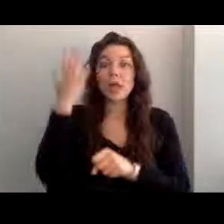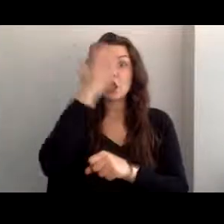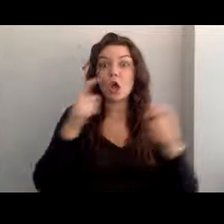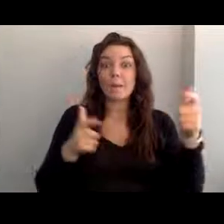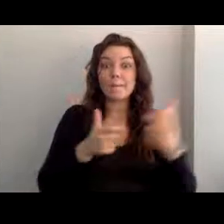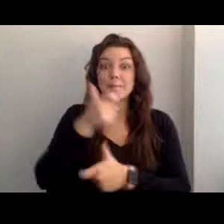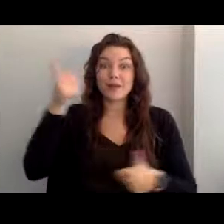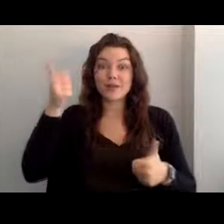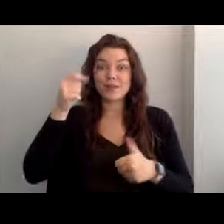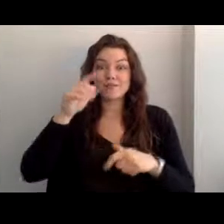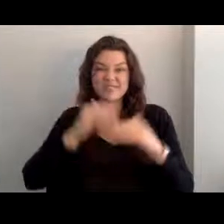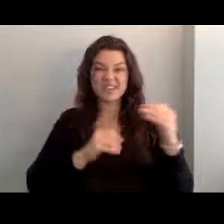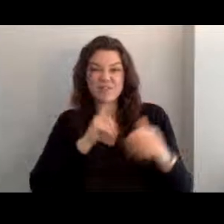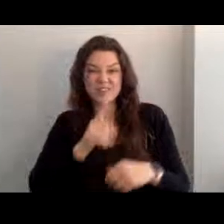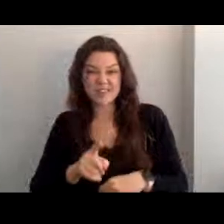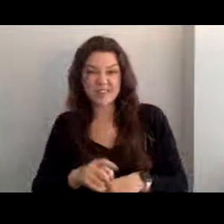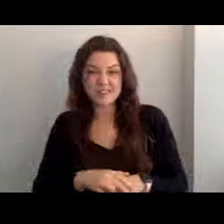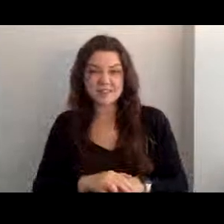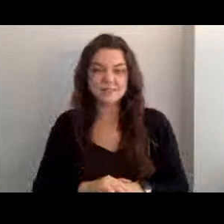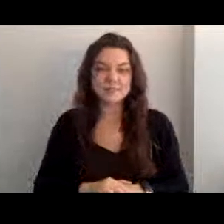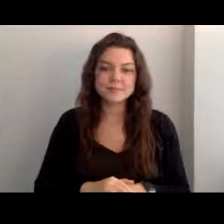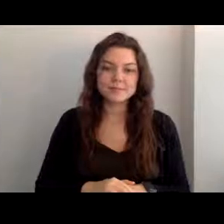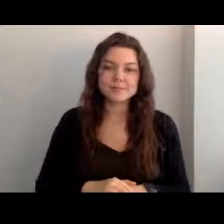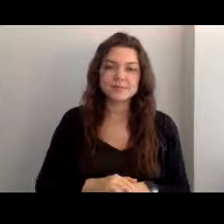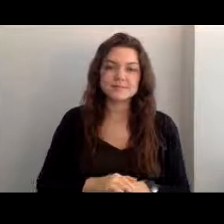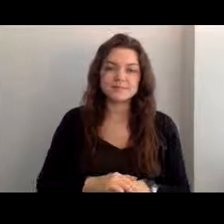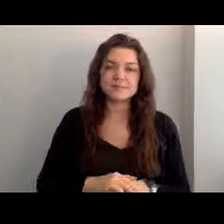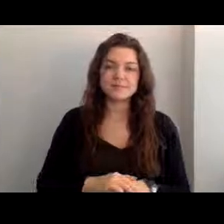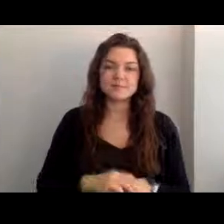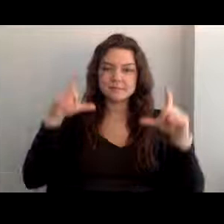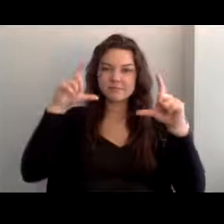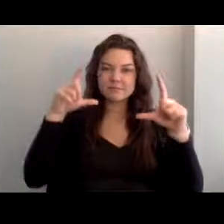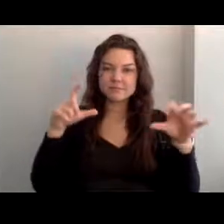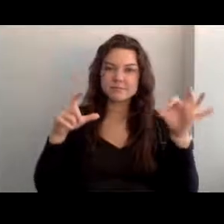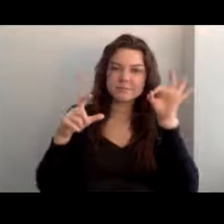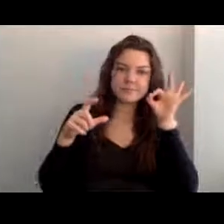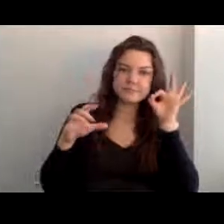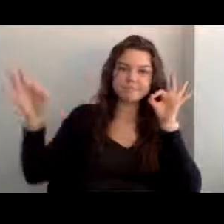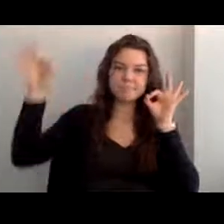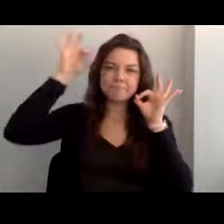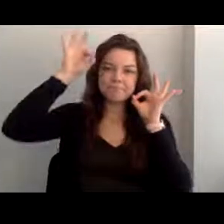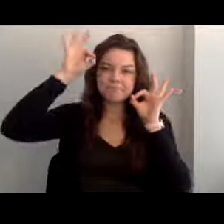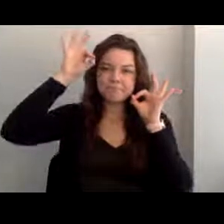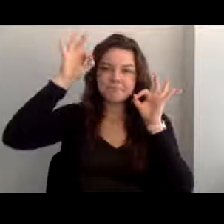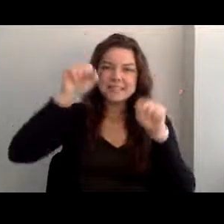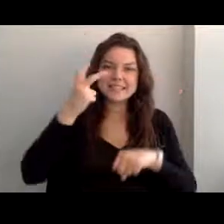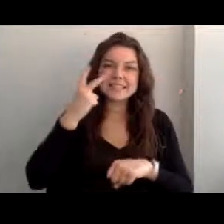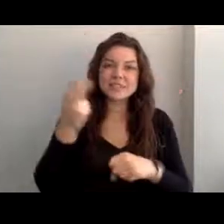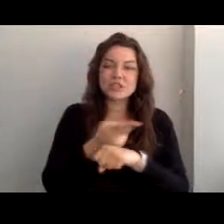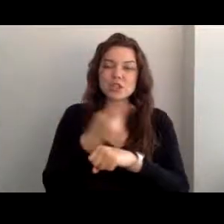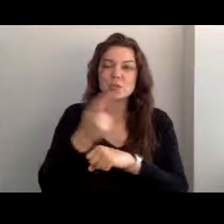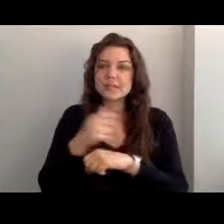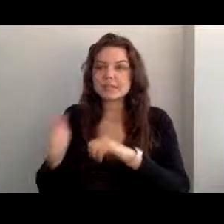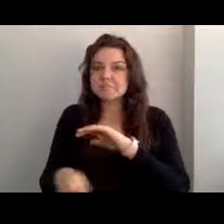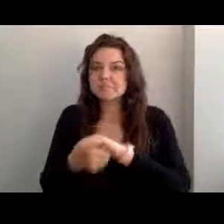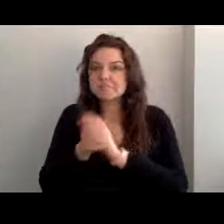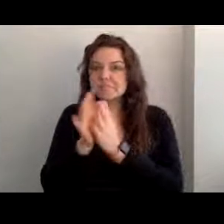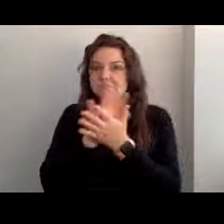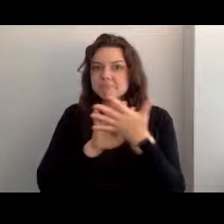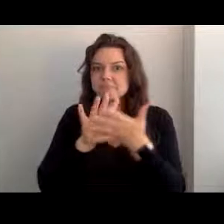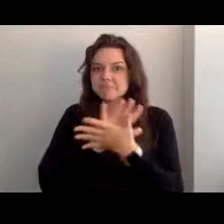actual eye, this is one right here on the side, and the other one's kind of hidden. So you can see how it uses camouflage here as well as false